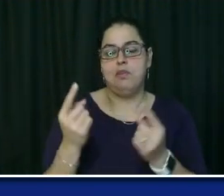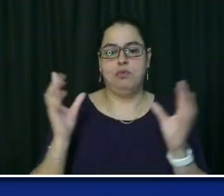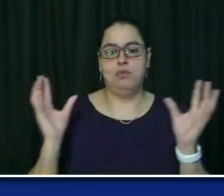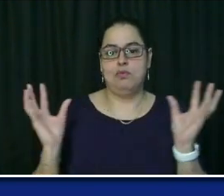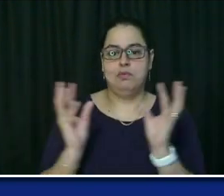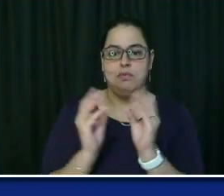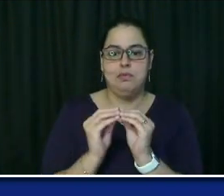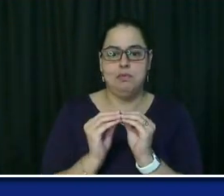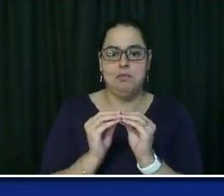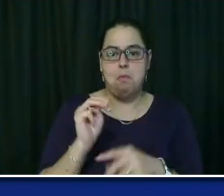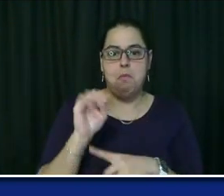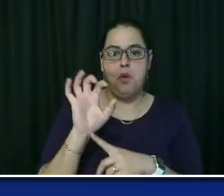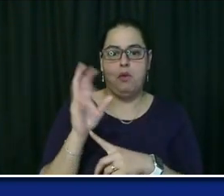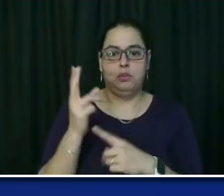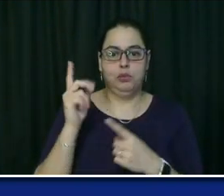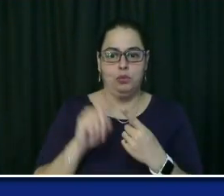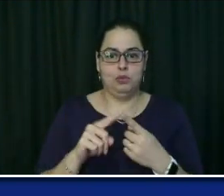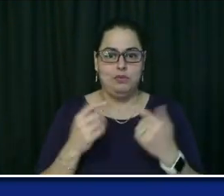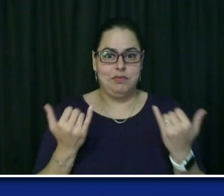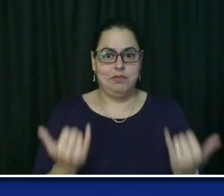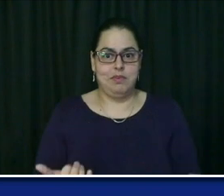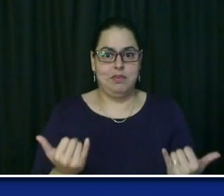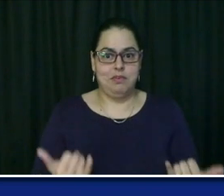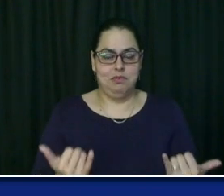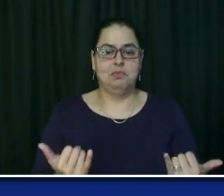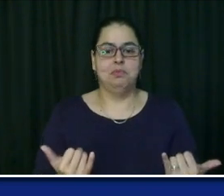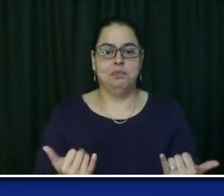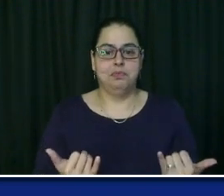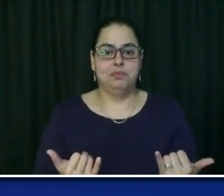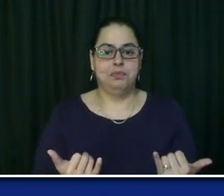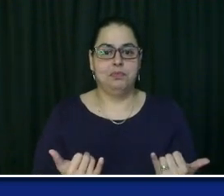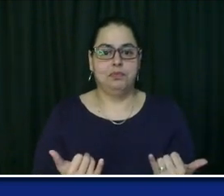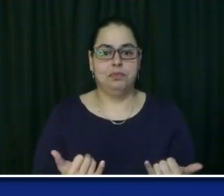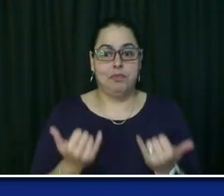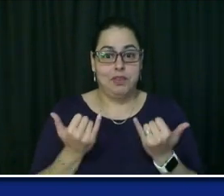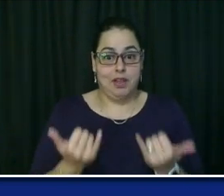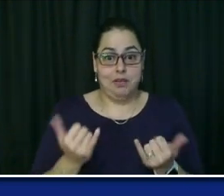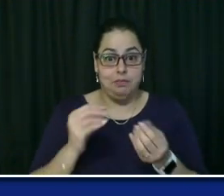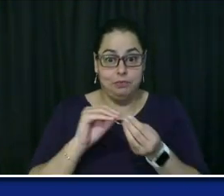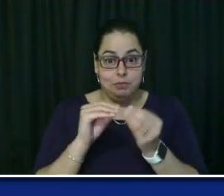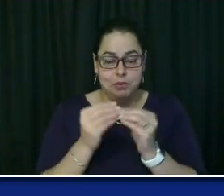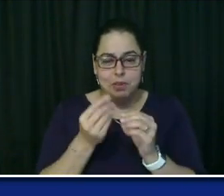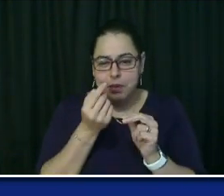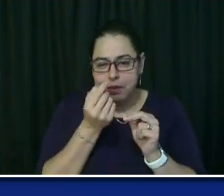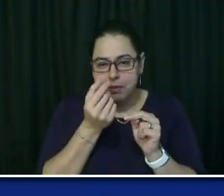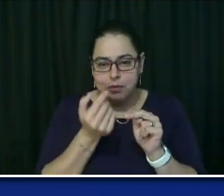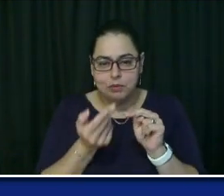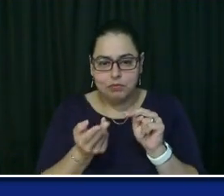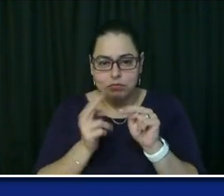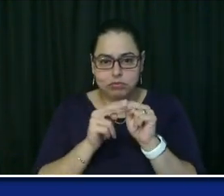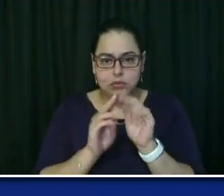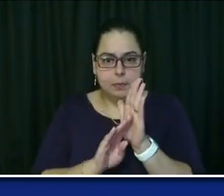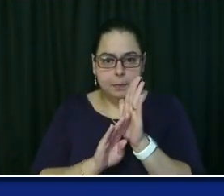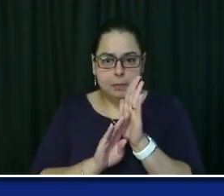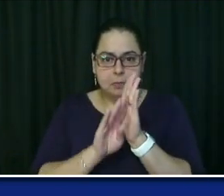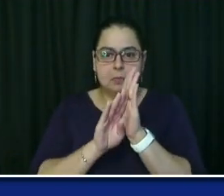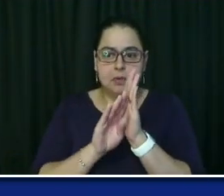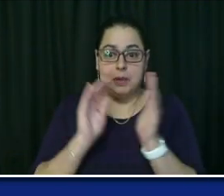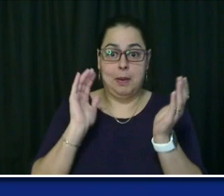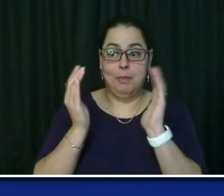number is slightly higher than it was yesterday. We had 36 people tested on Sunday into Monday that tested positive for